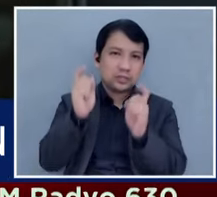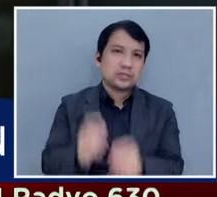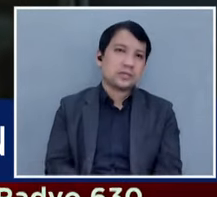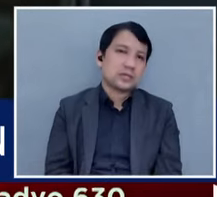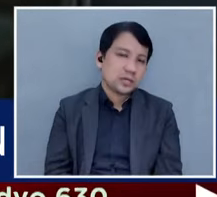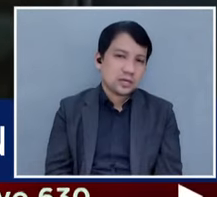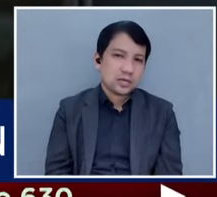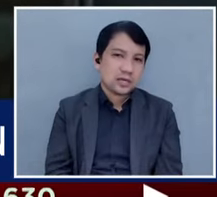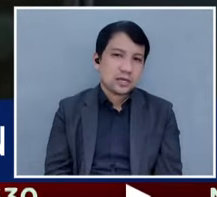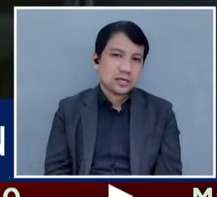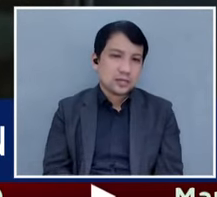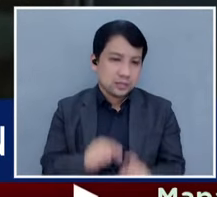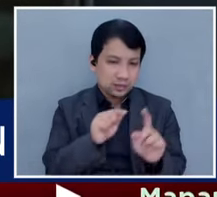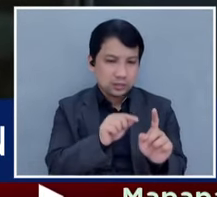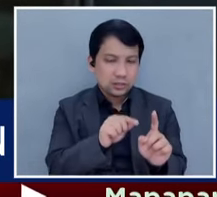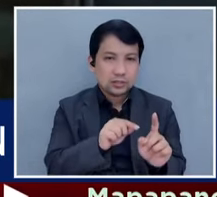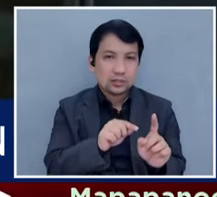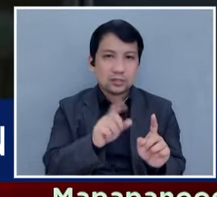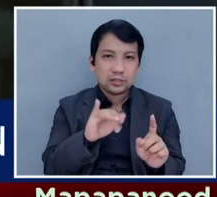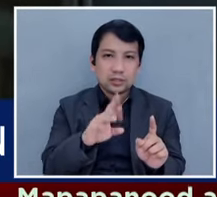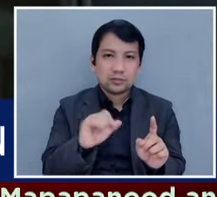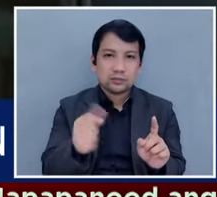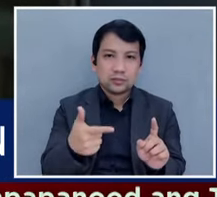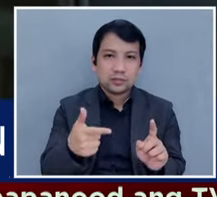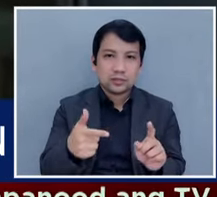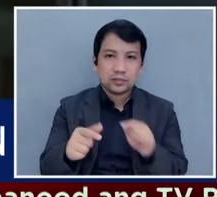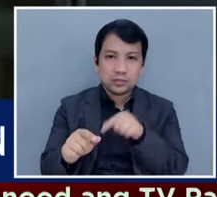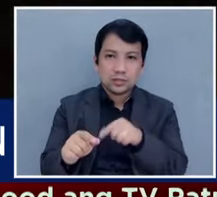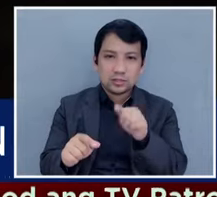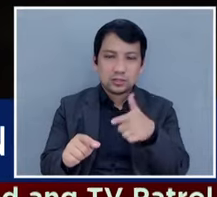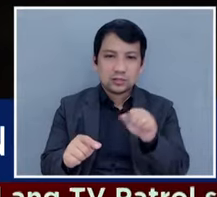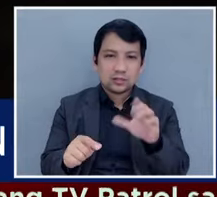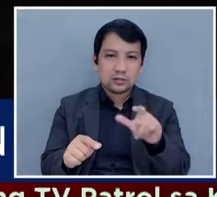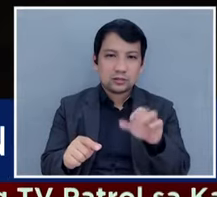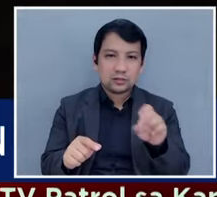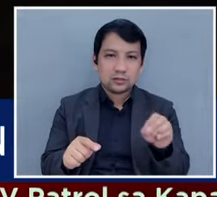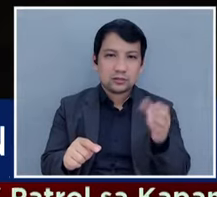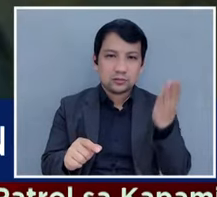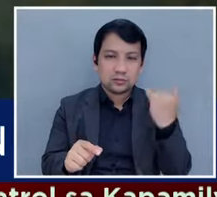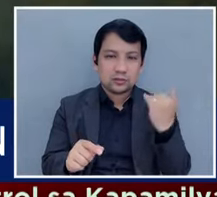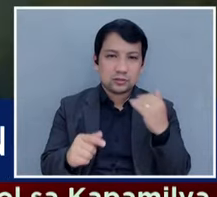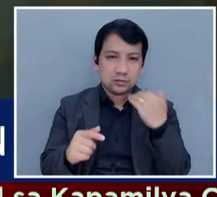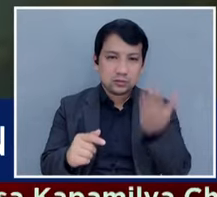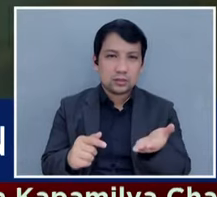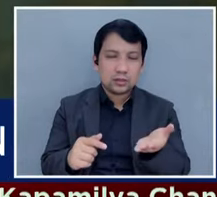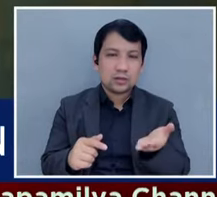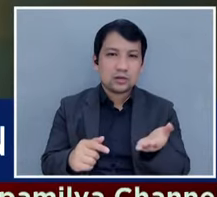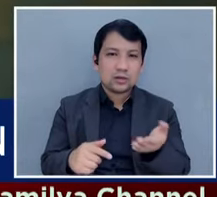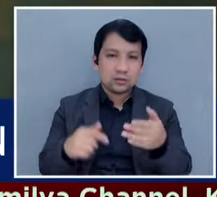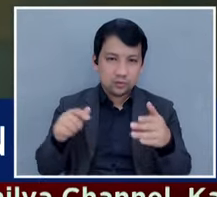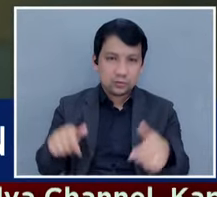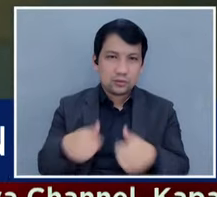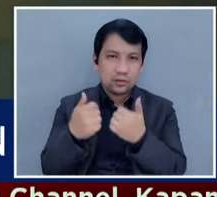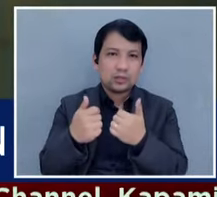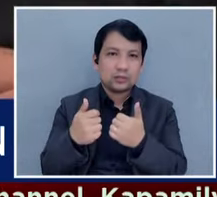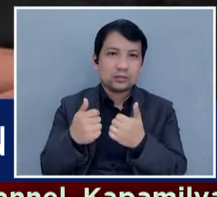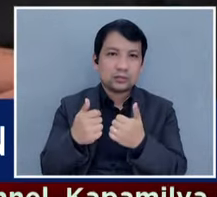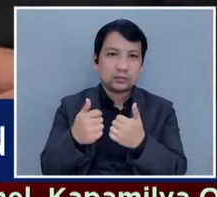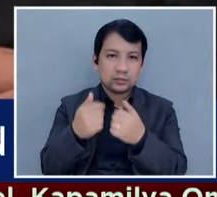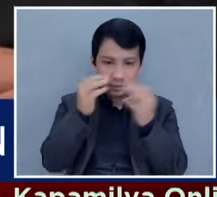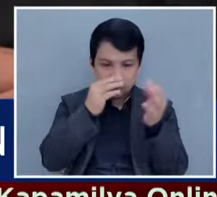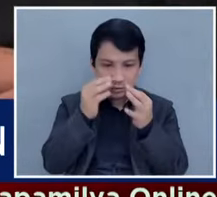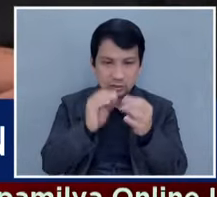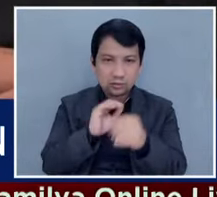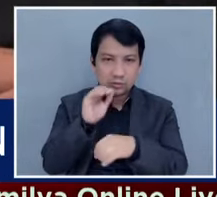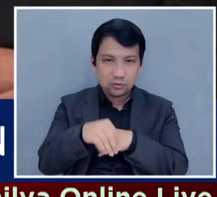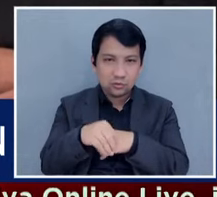ang isa sa mga bida sa Abigail na si Angus Cloud na pumanaw nung isang taon dahil sa accidental drug overdose. I